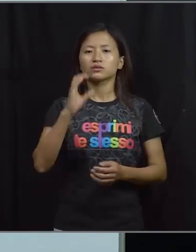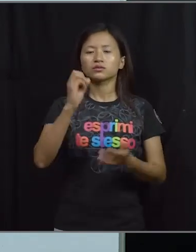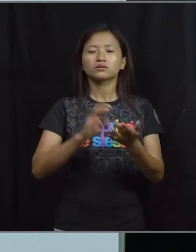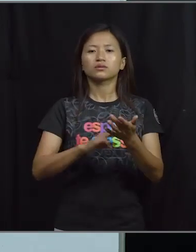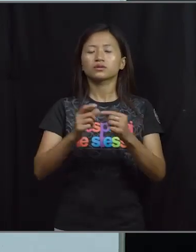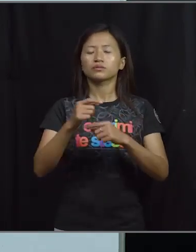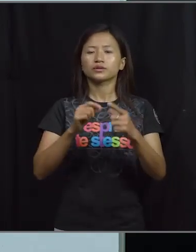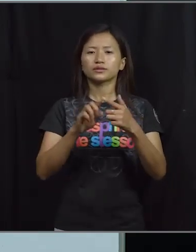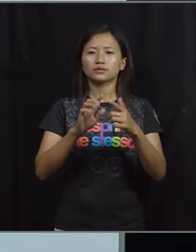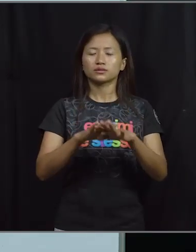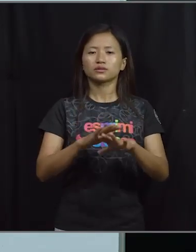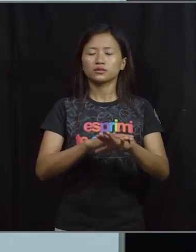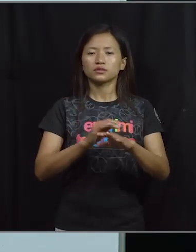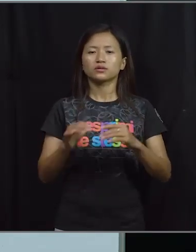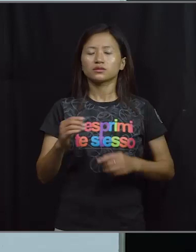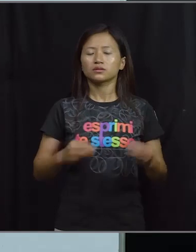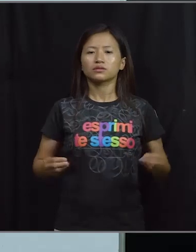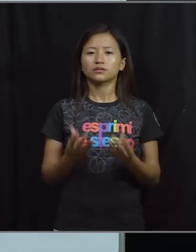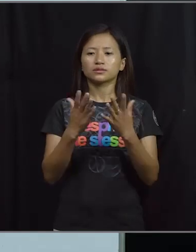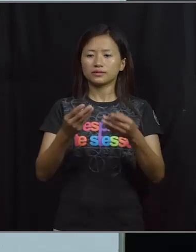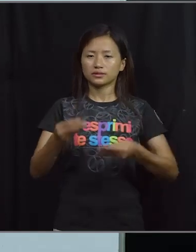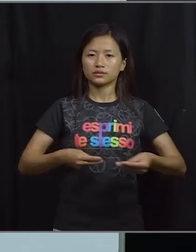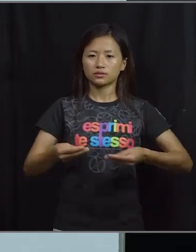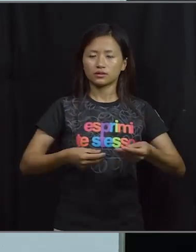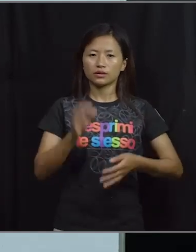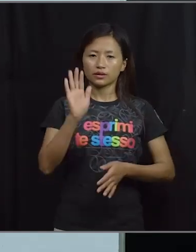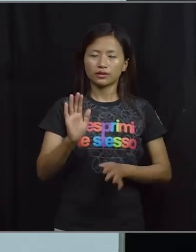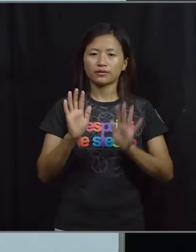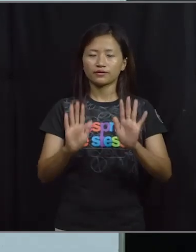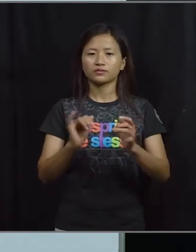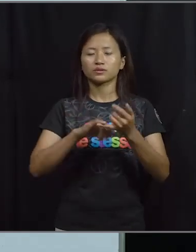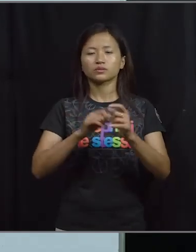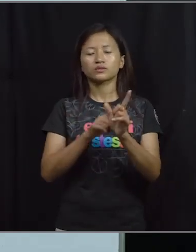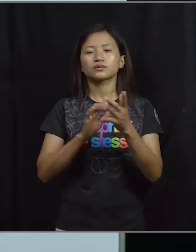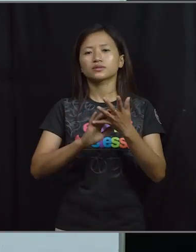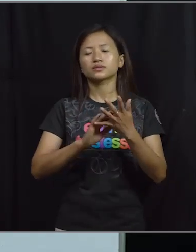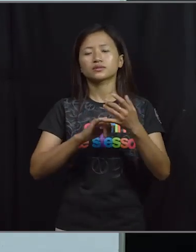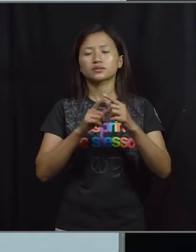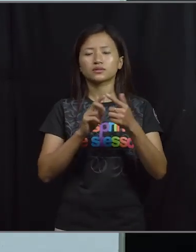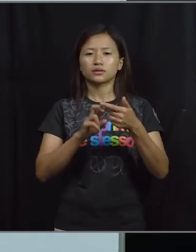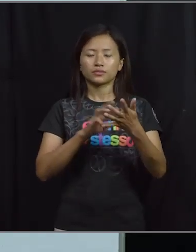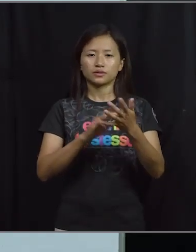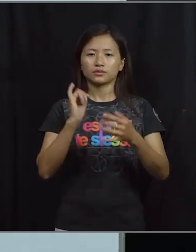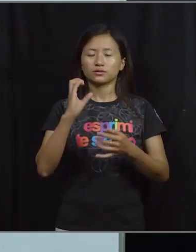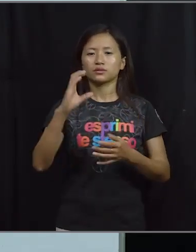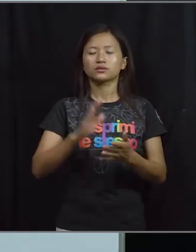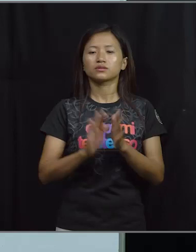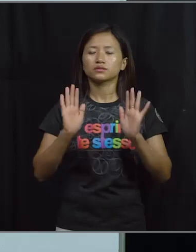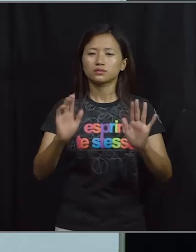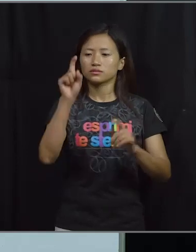entrepreneur needs to have. An entrepreneur needs to be systematic in his planning and needs to have,